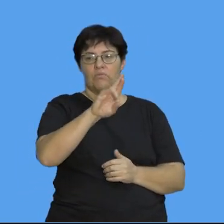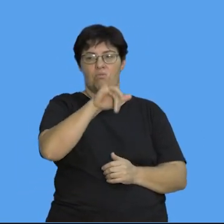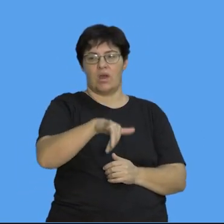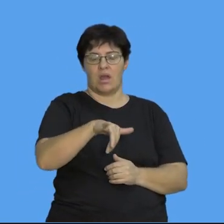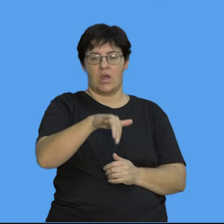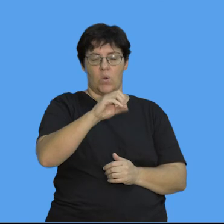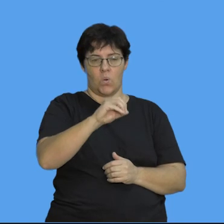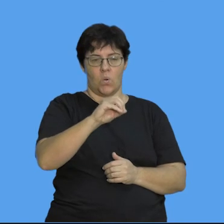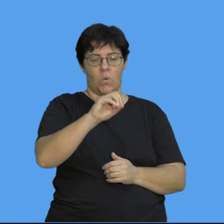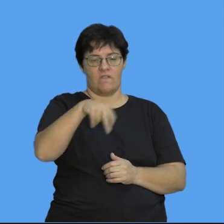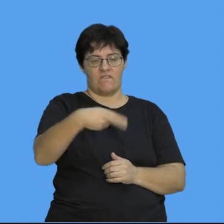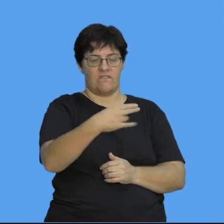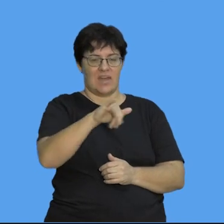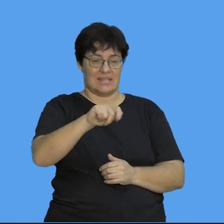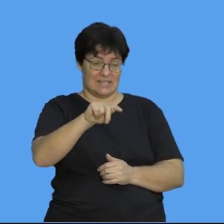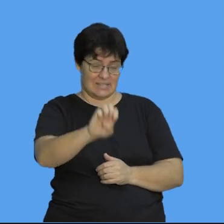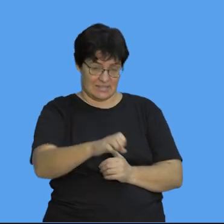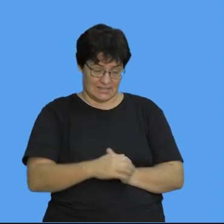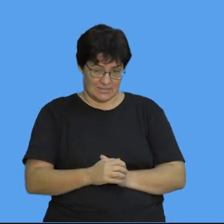Biodiversity.